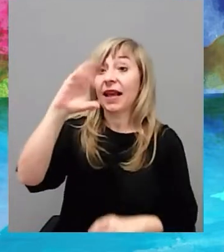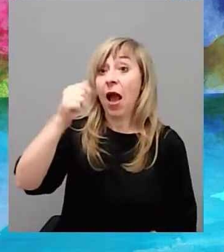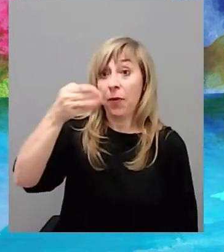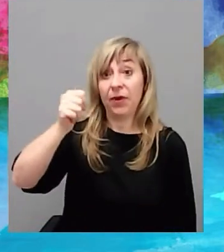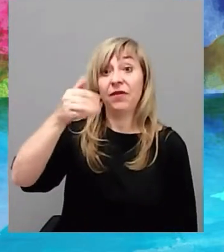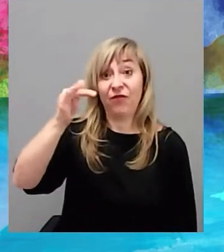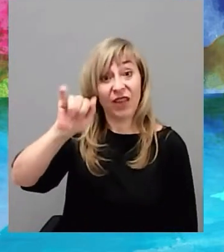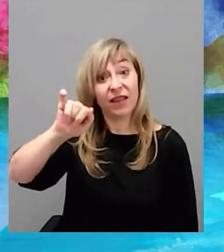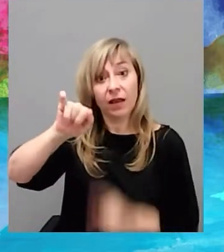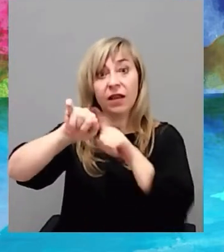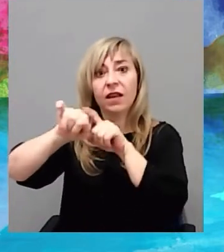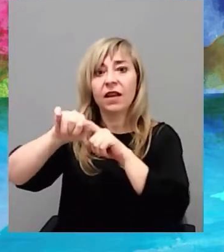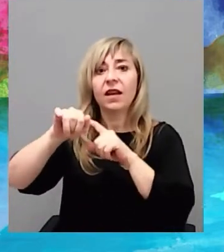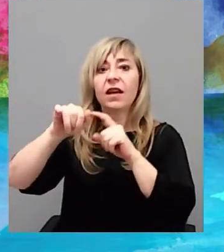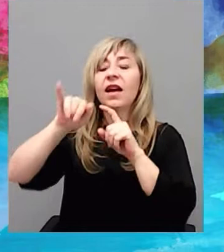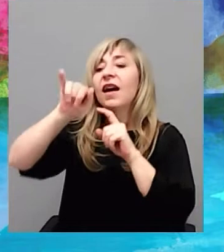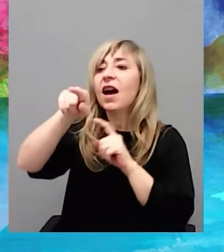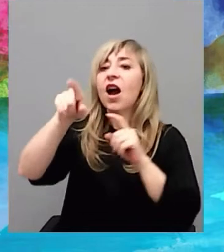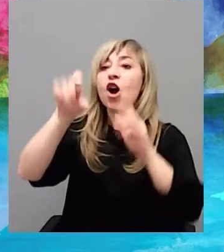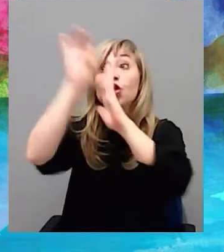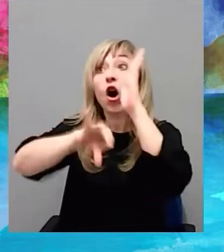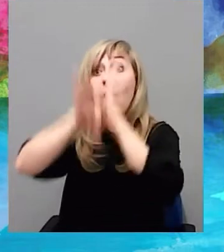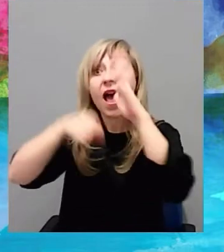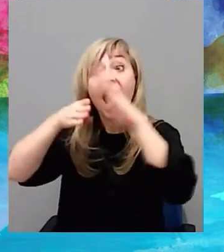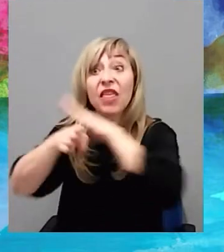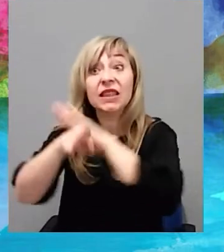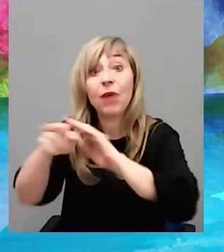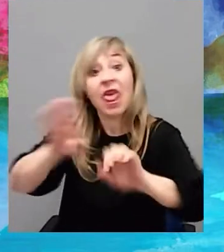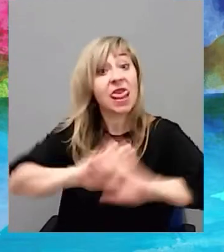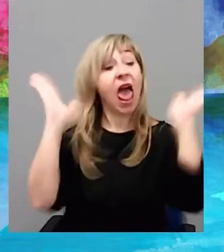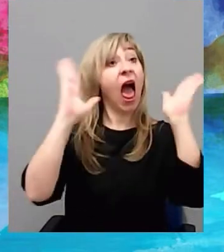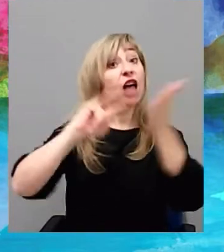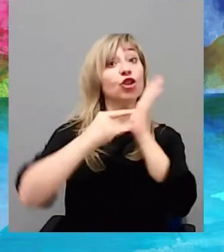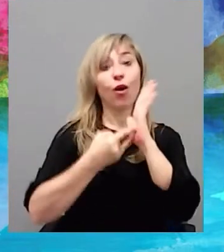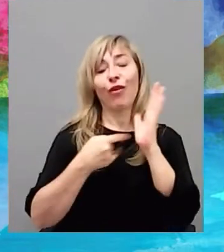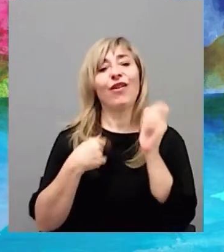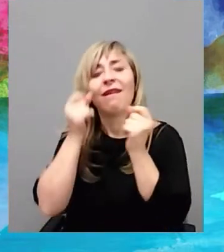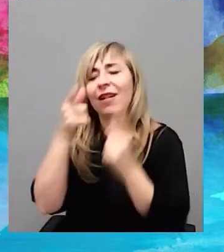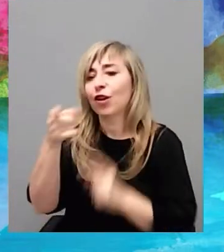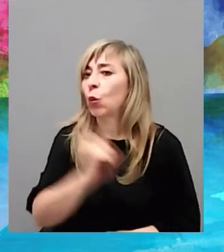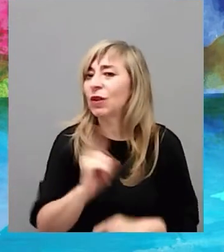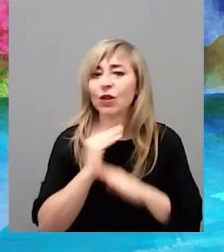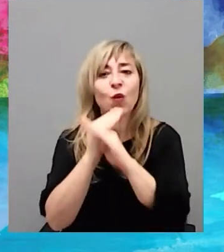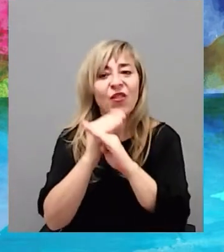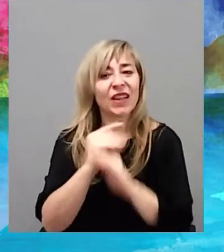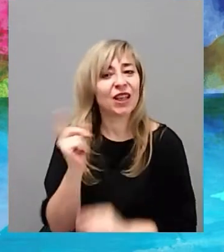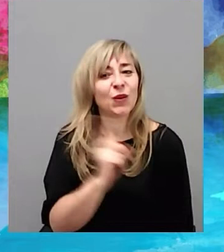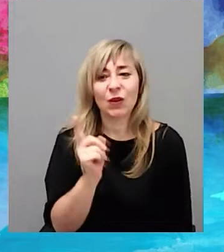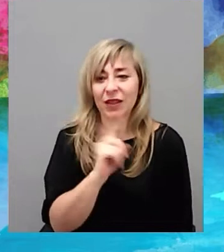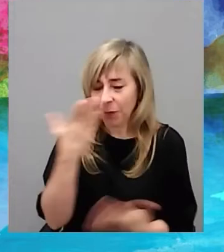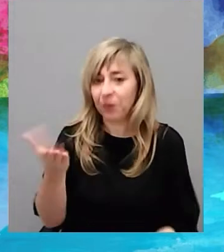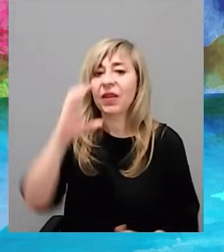we saw that accessible software was not enough for people's needs. Cabify is